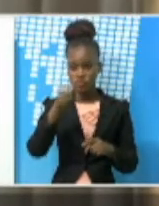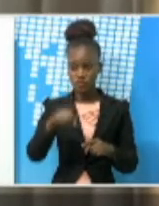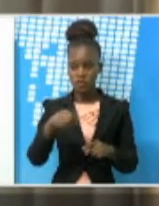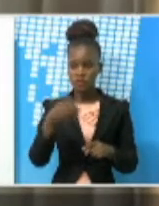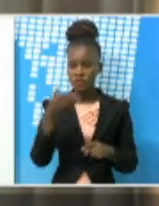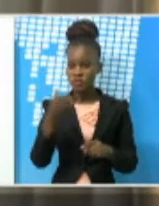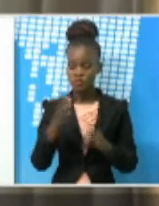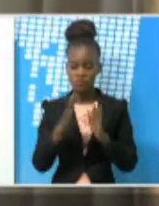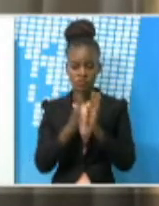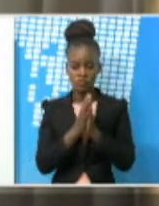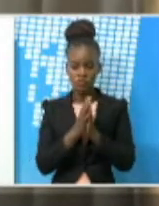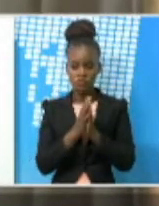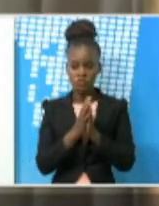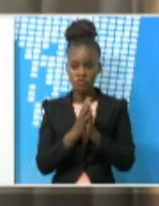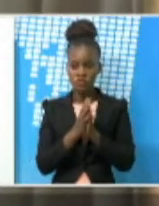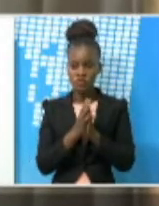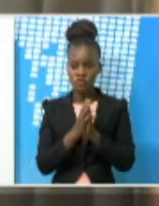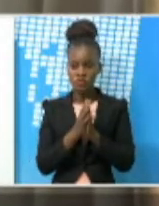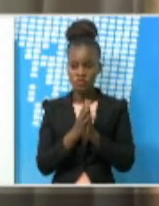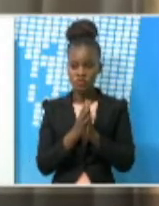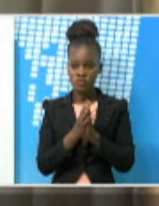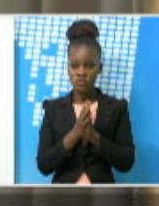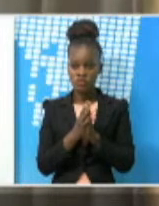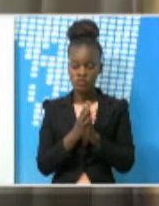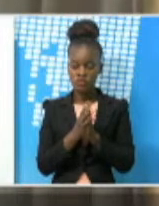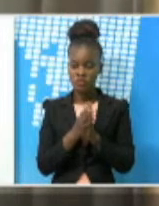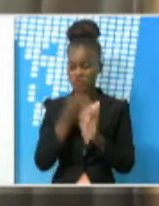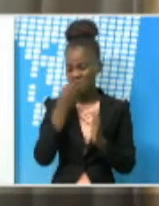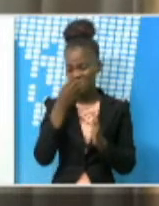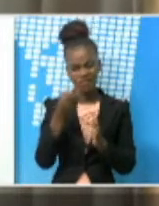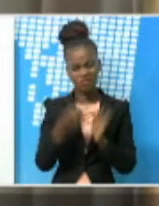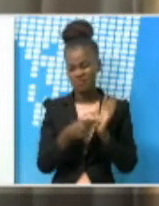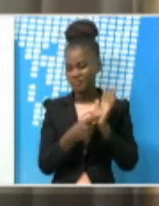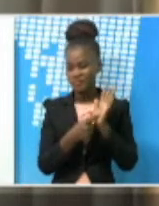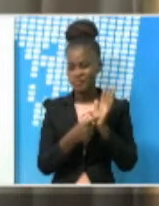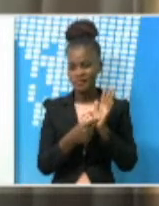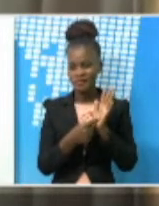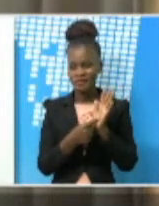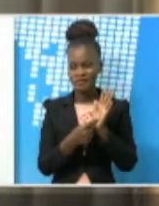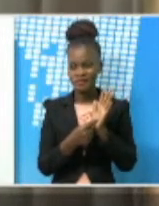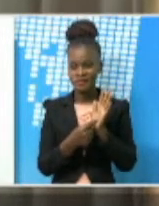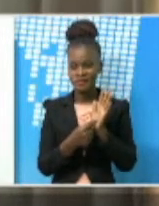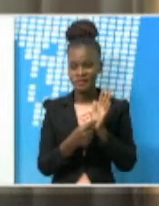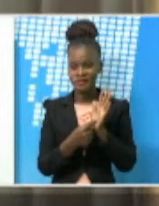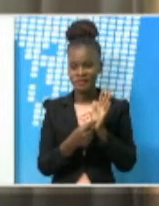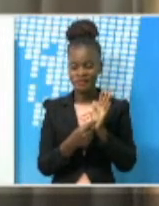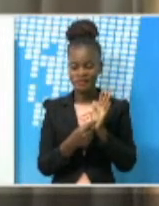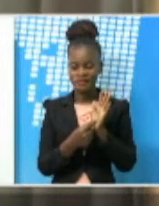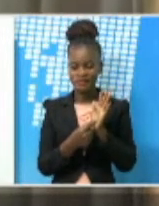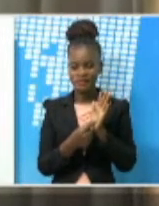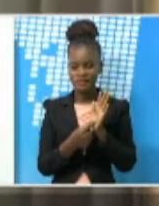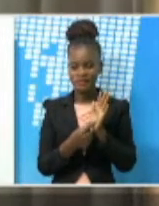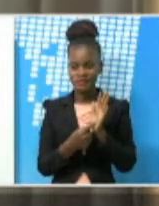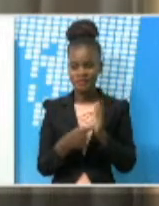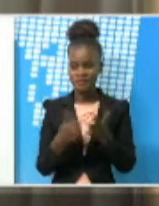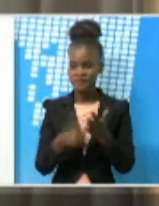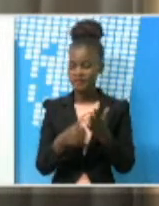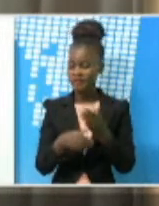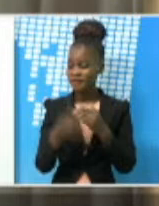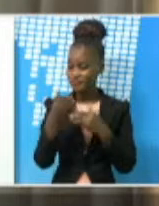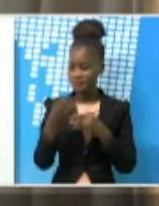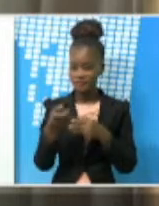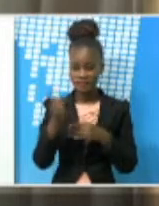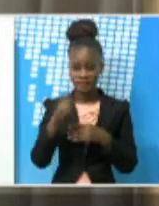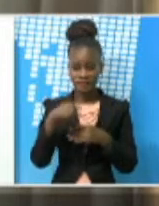embarrassing. Okay? This is embarrassing. And I think it's a matter we shall again raise with the